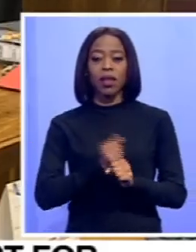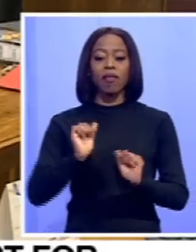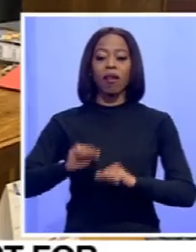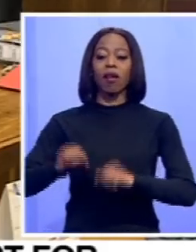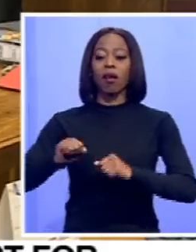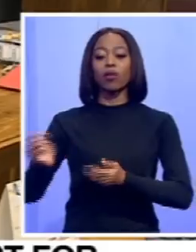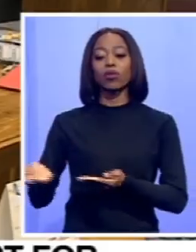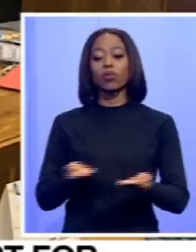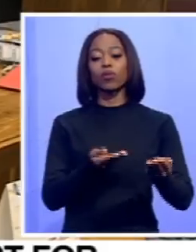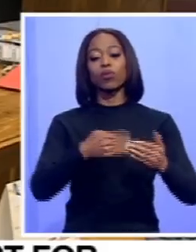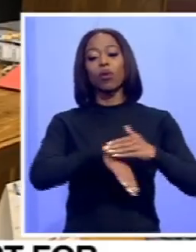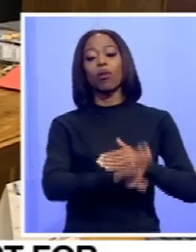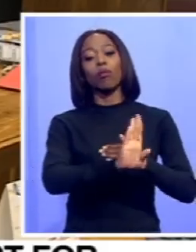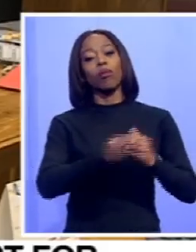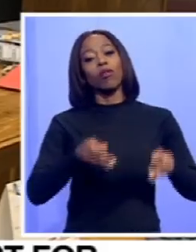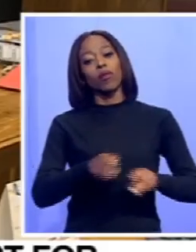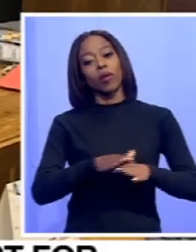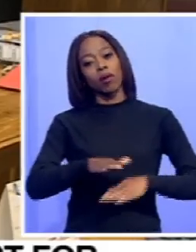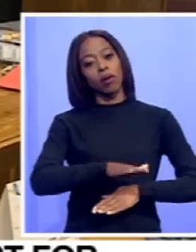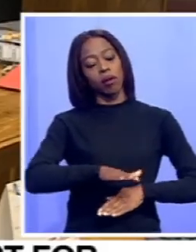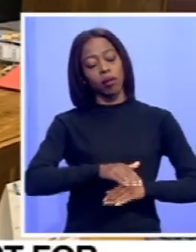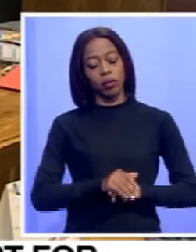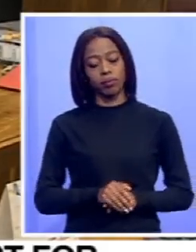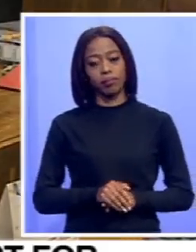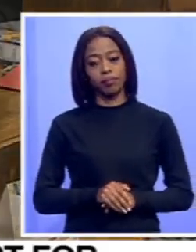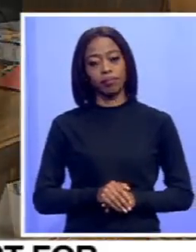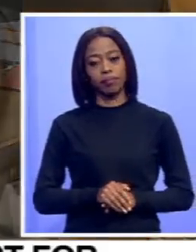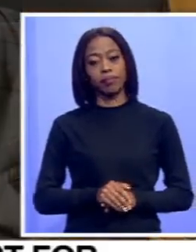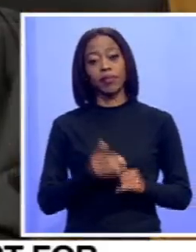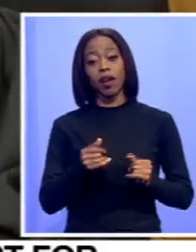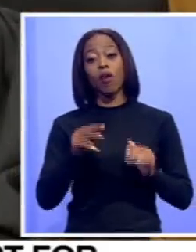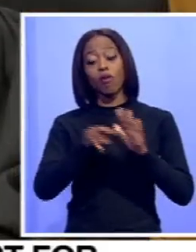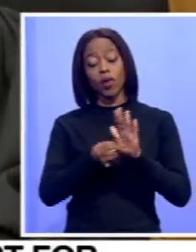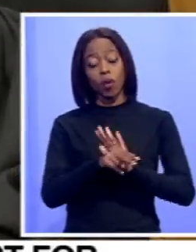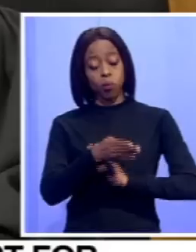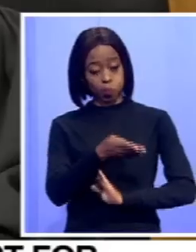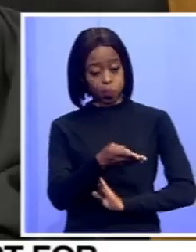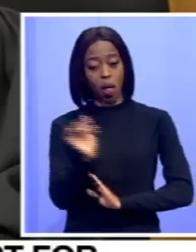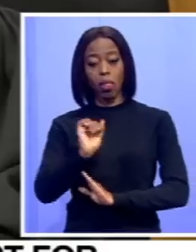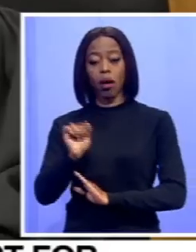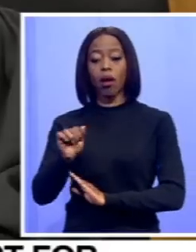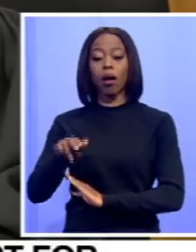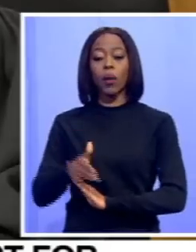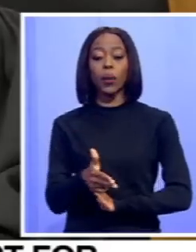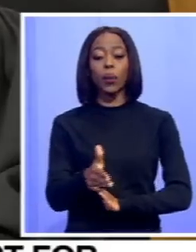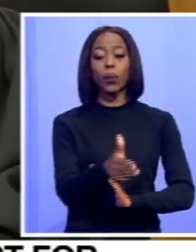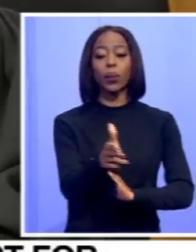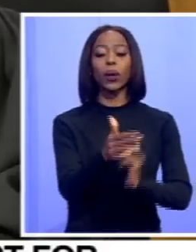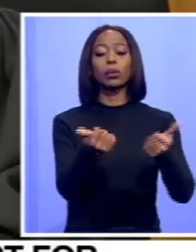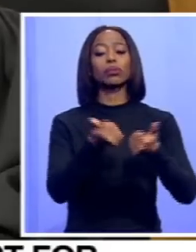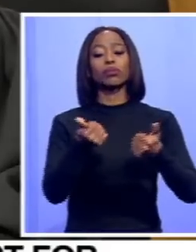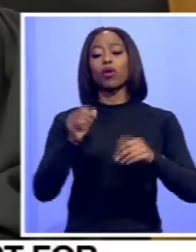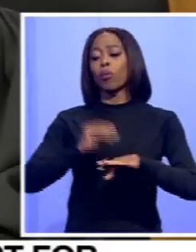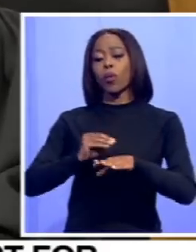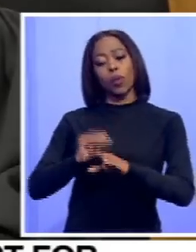enter the cemetery. Sub 24. Thereafter, as depicted in the video, the vehicle entered the premises without any hindrance.